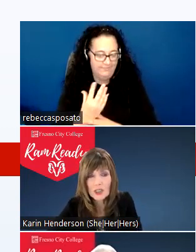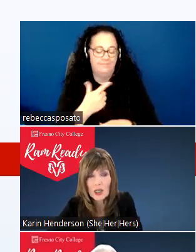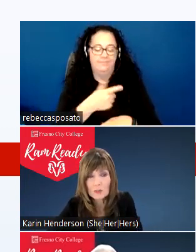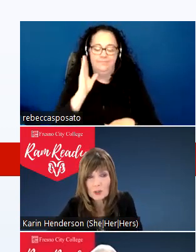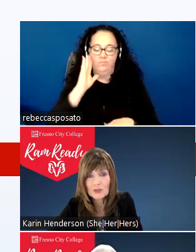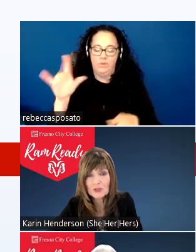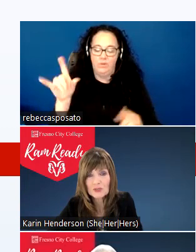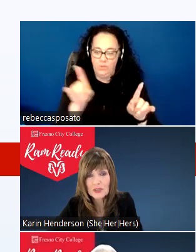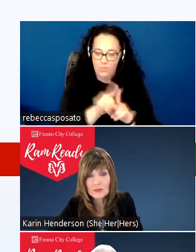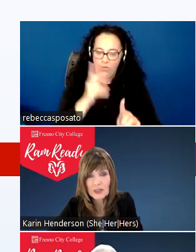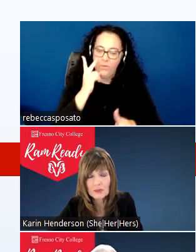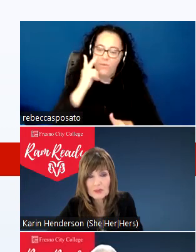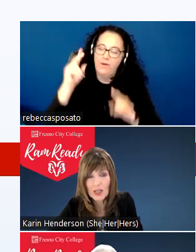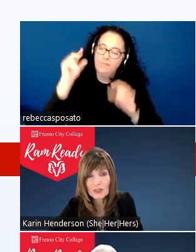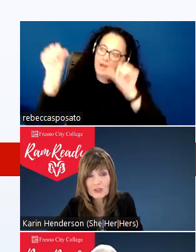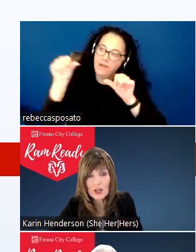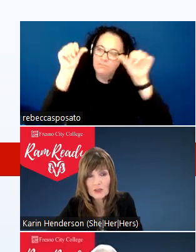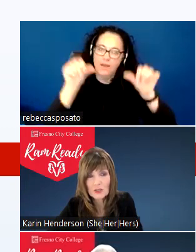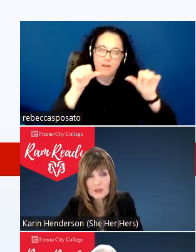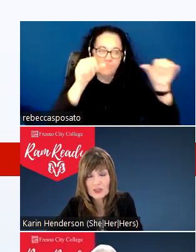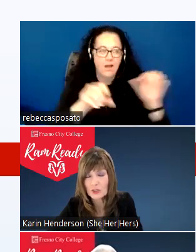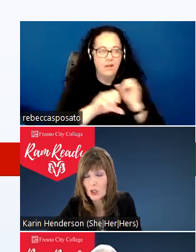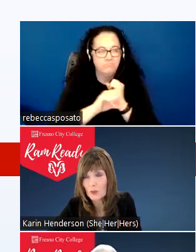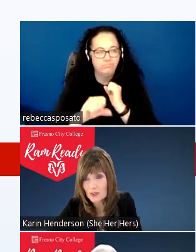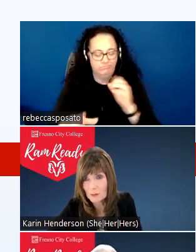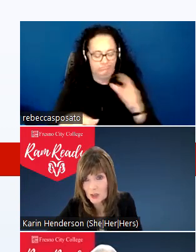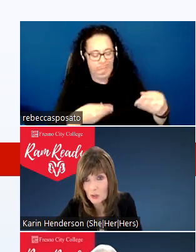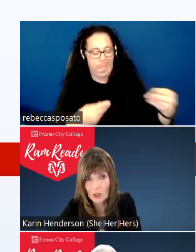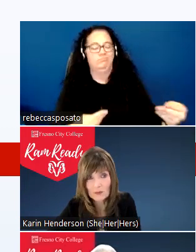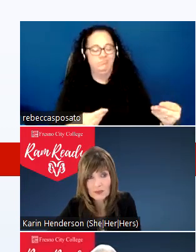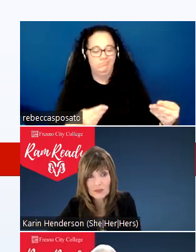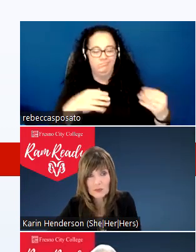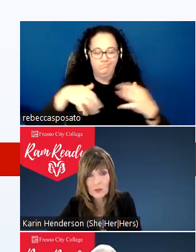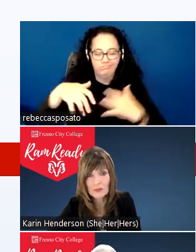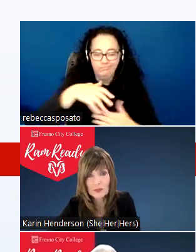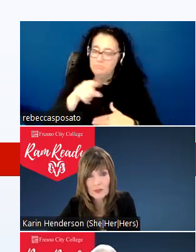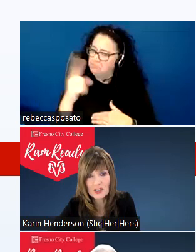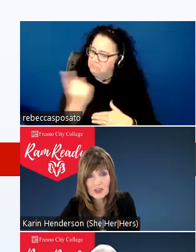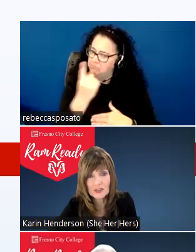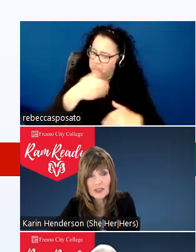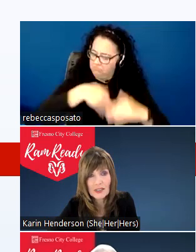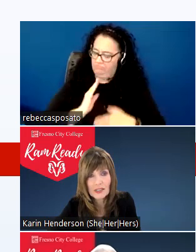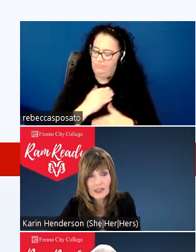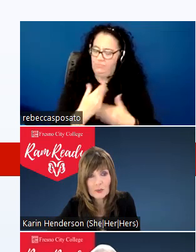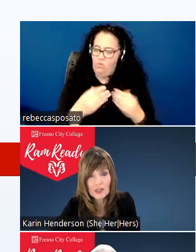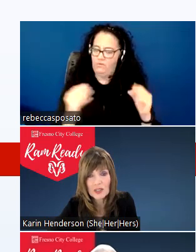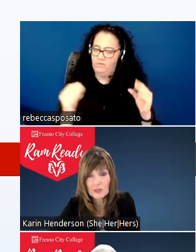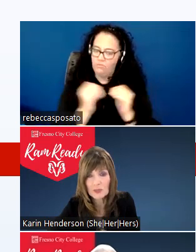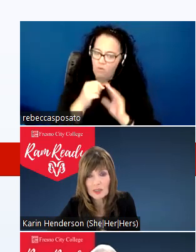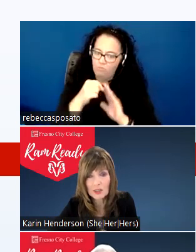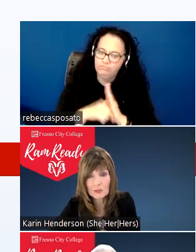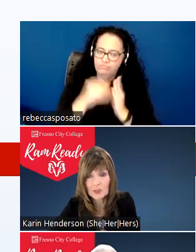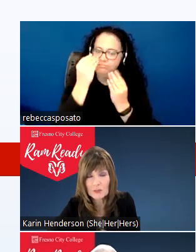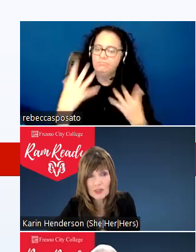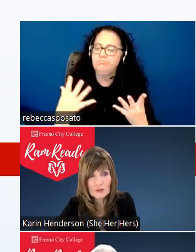see posters and flyers on those. And you can always come into our office for more information. And I want to thank